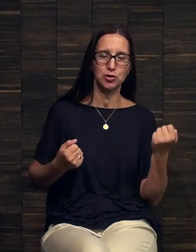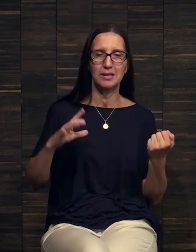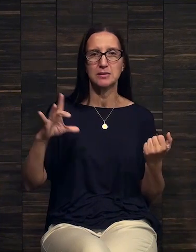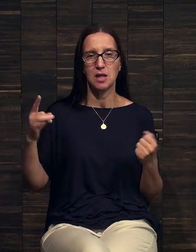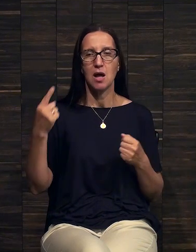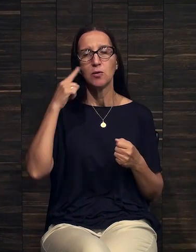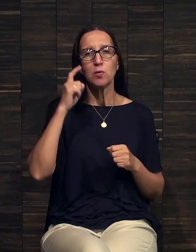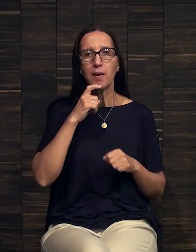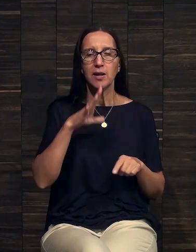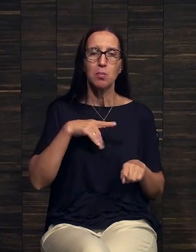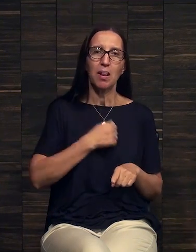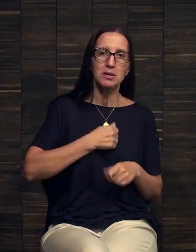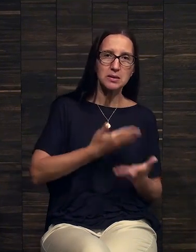was